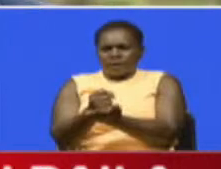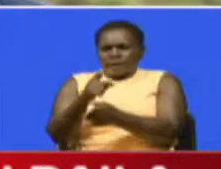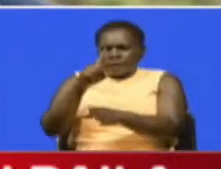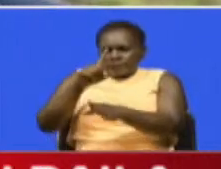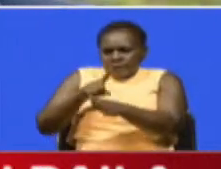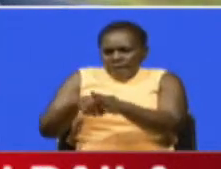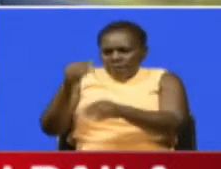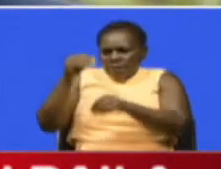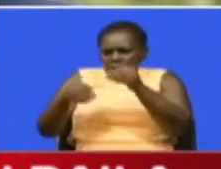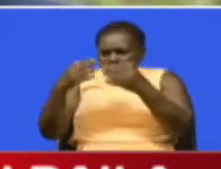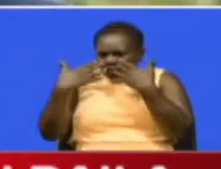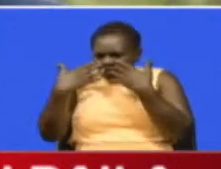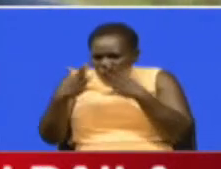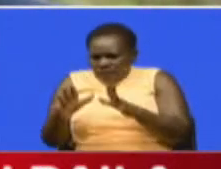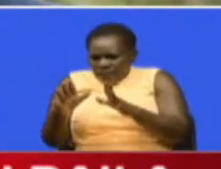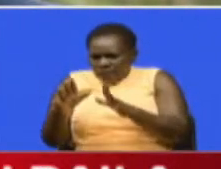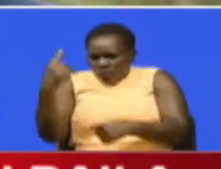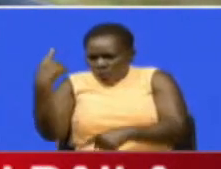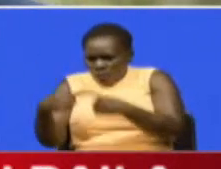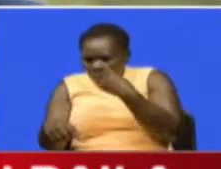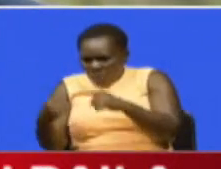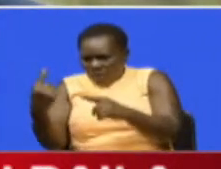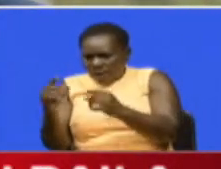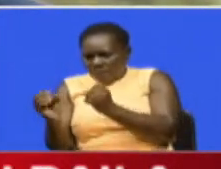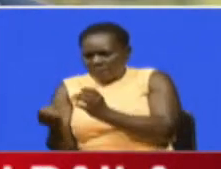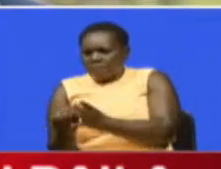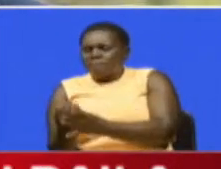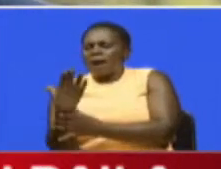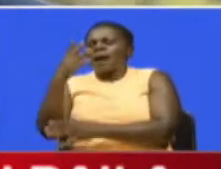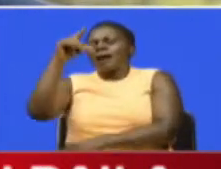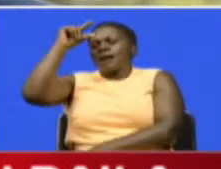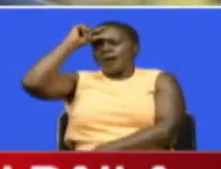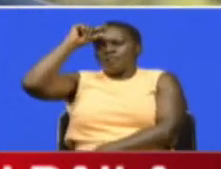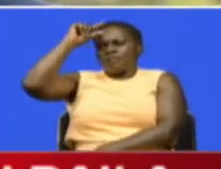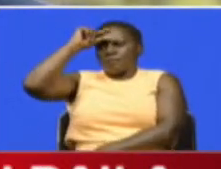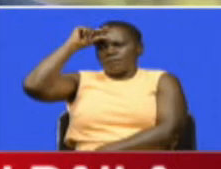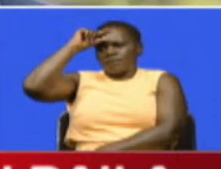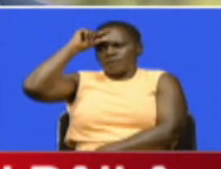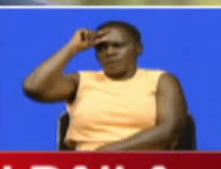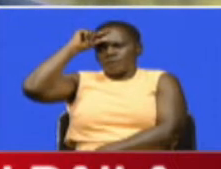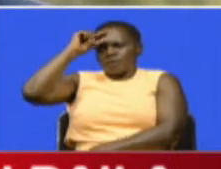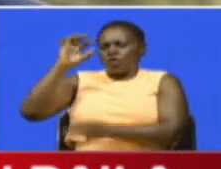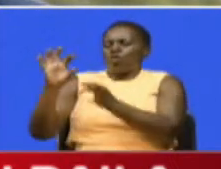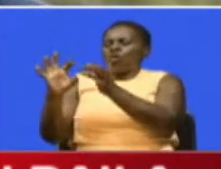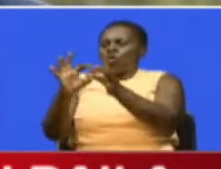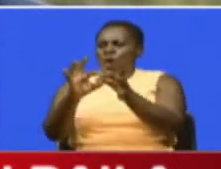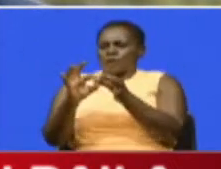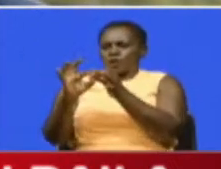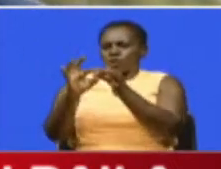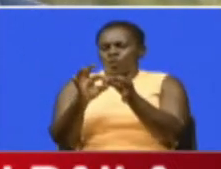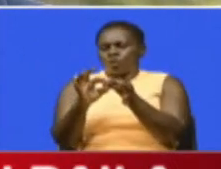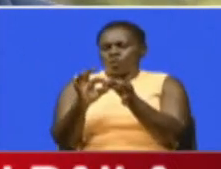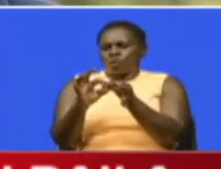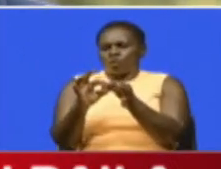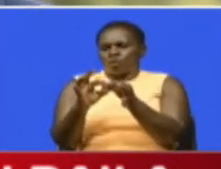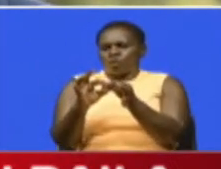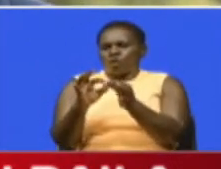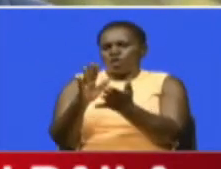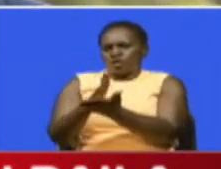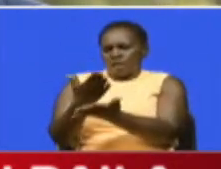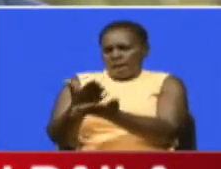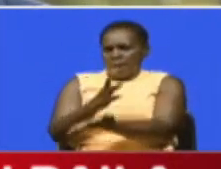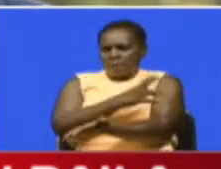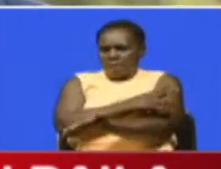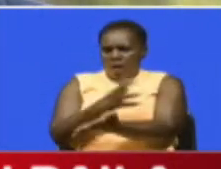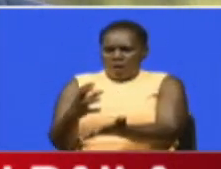the elections, if they win, they form a government, a coalition government, and share